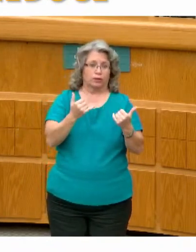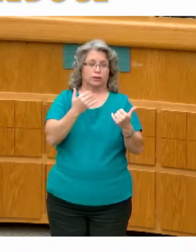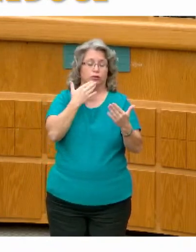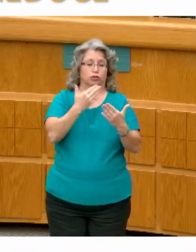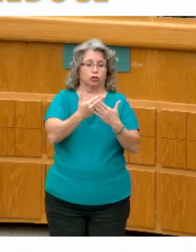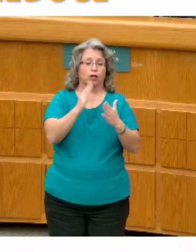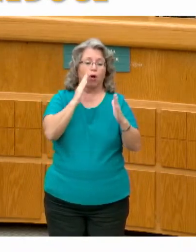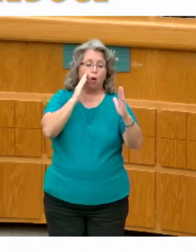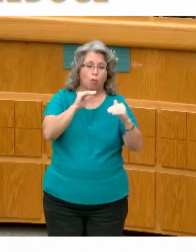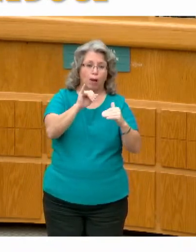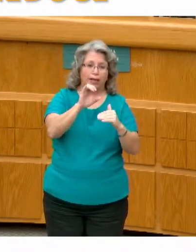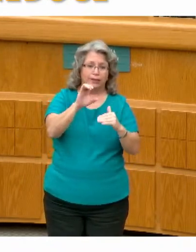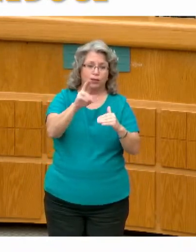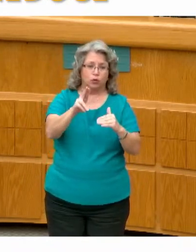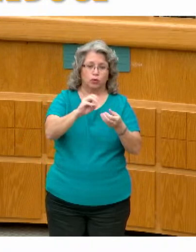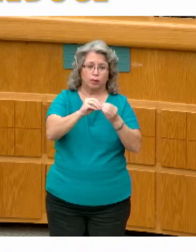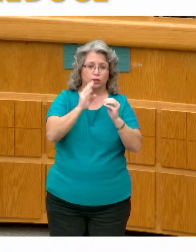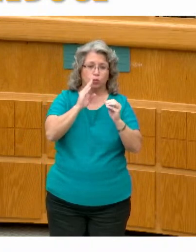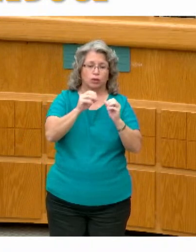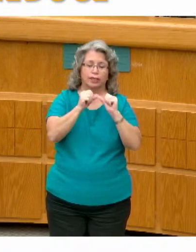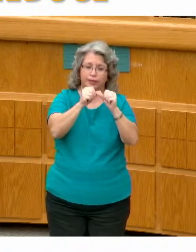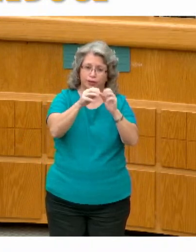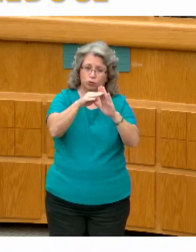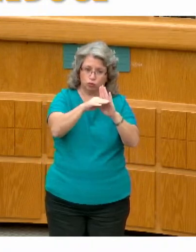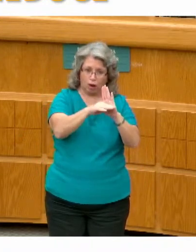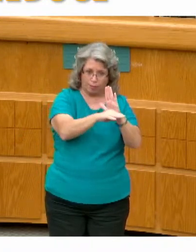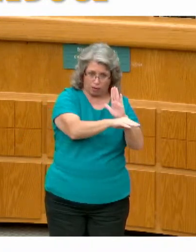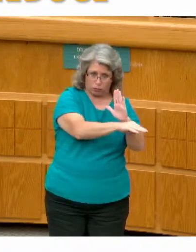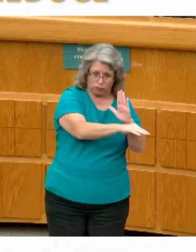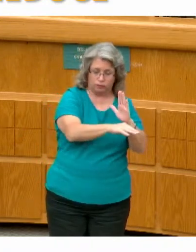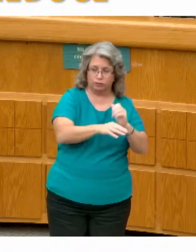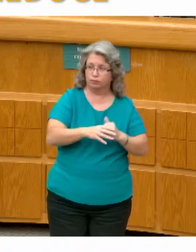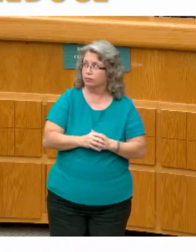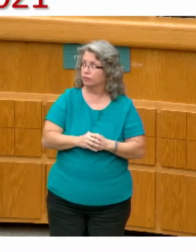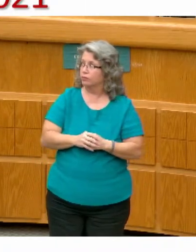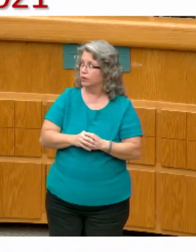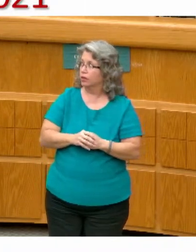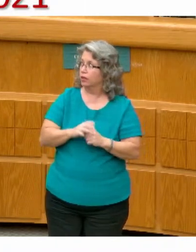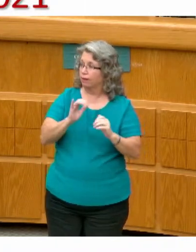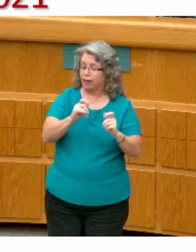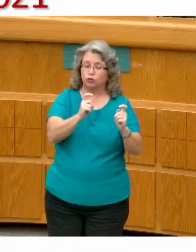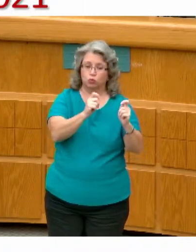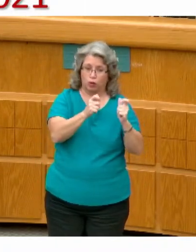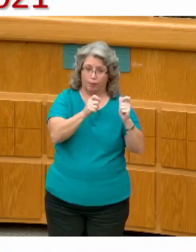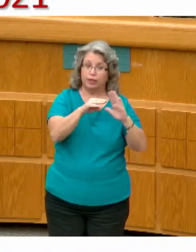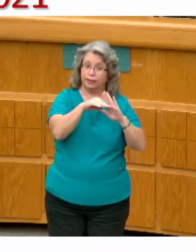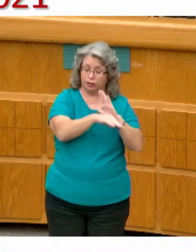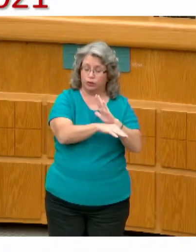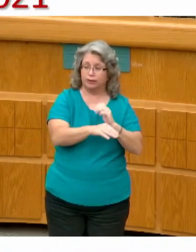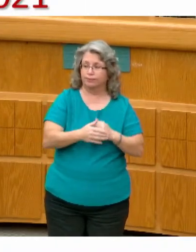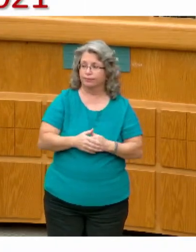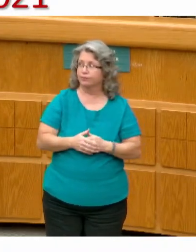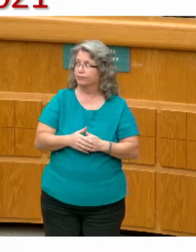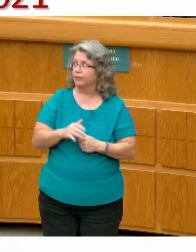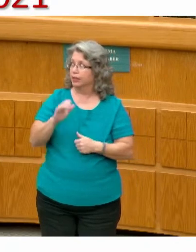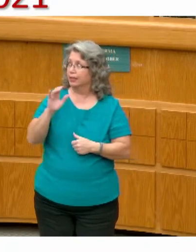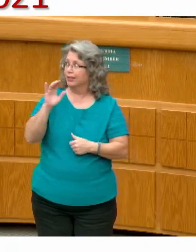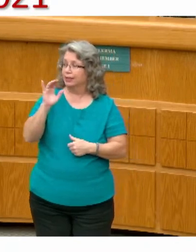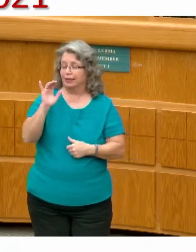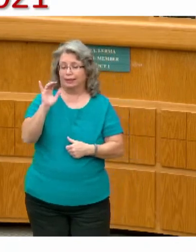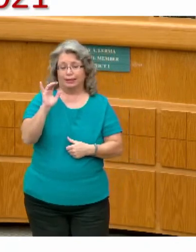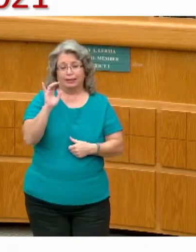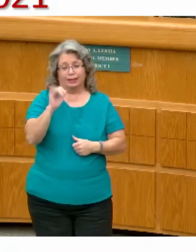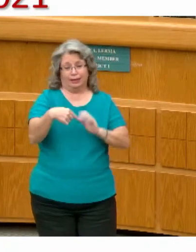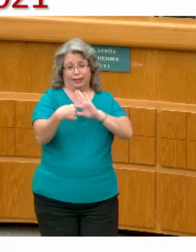off the way that they are right now. And that's rapidly decreasing. Moving forward, this is